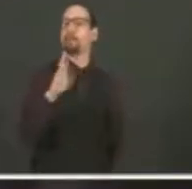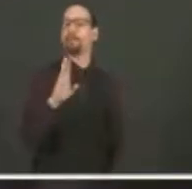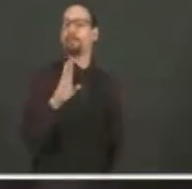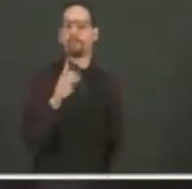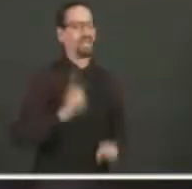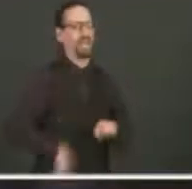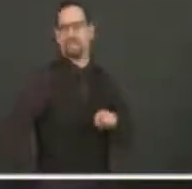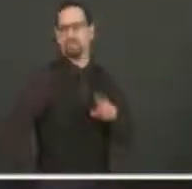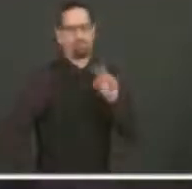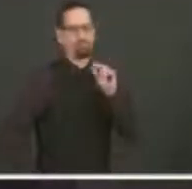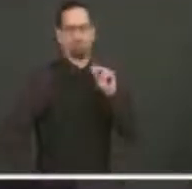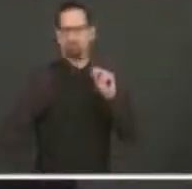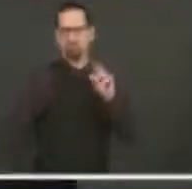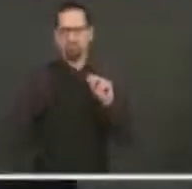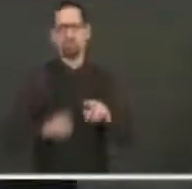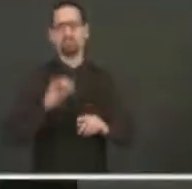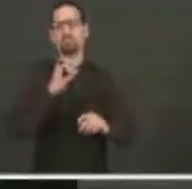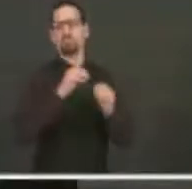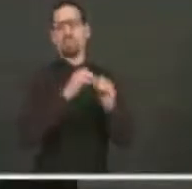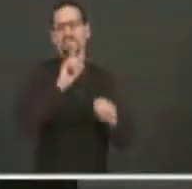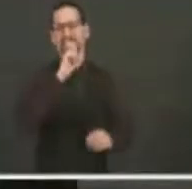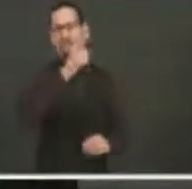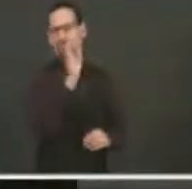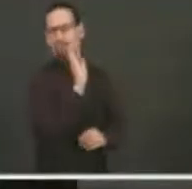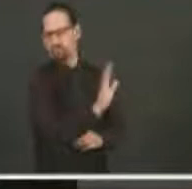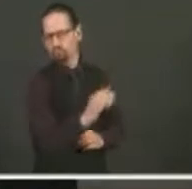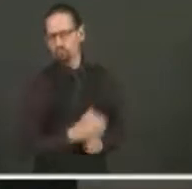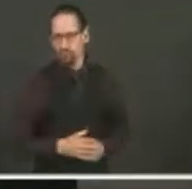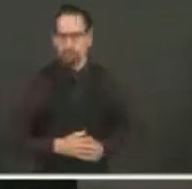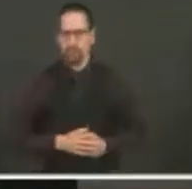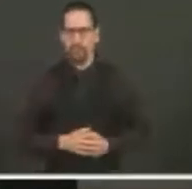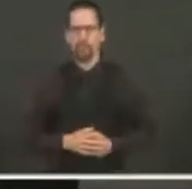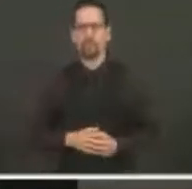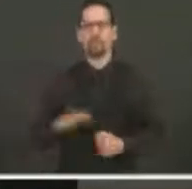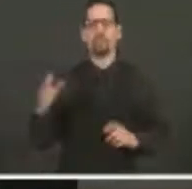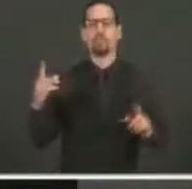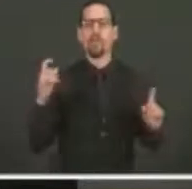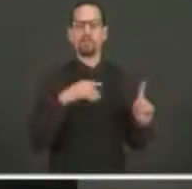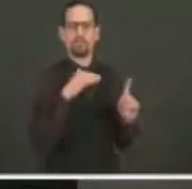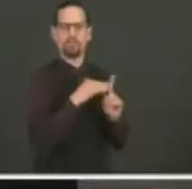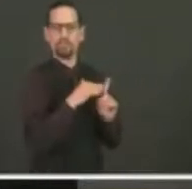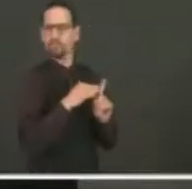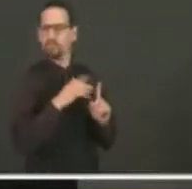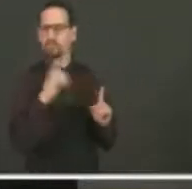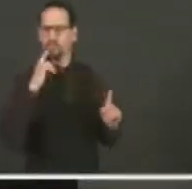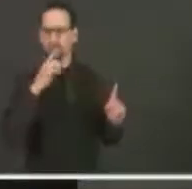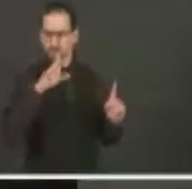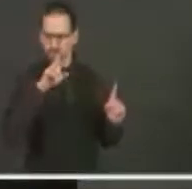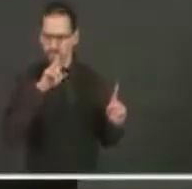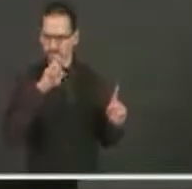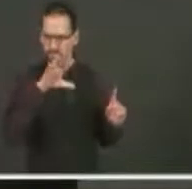point. When you said there are no caps at 250, does that mean that